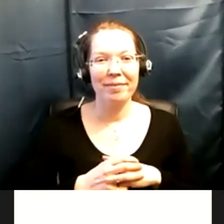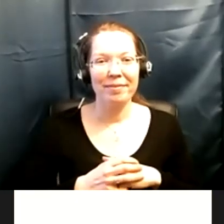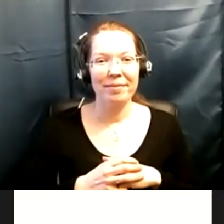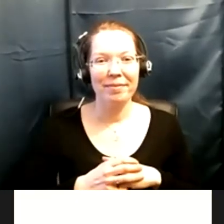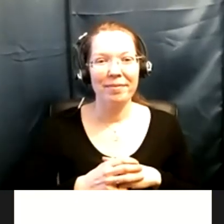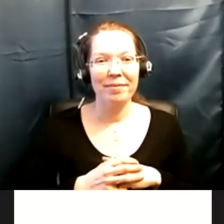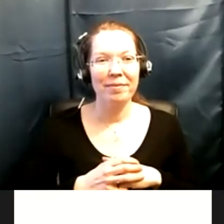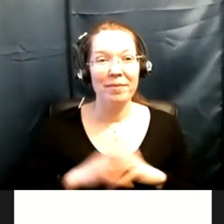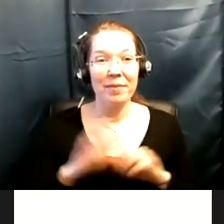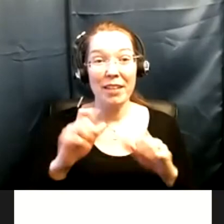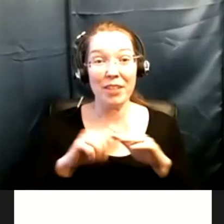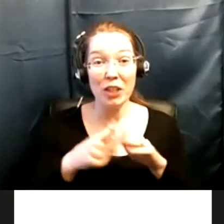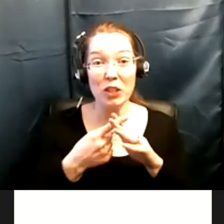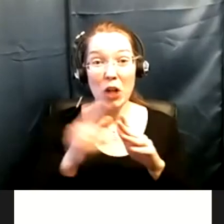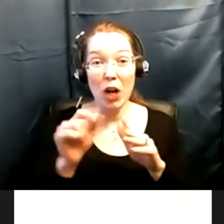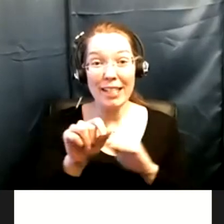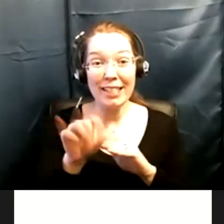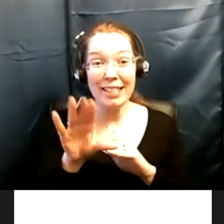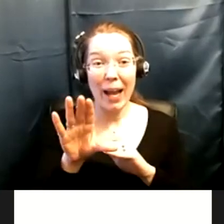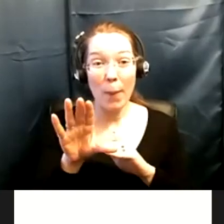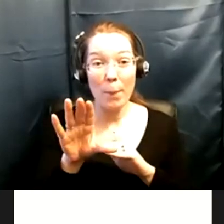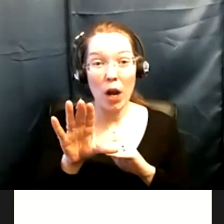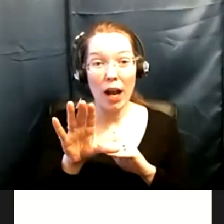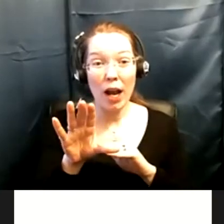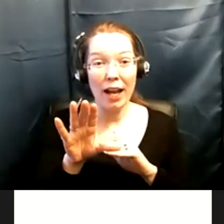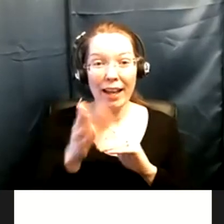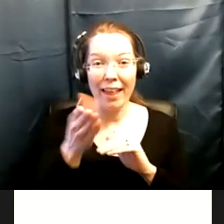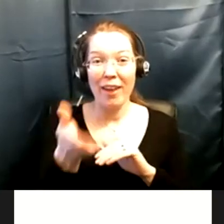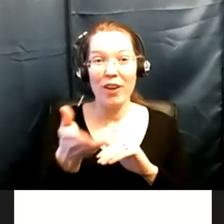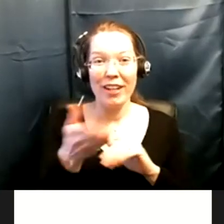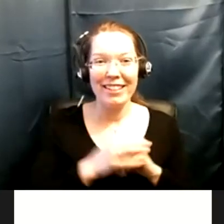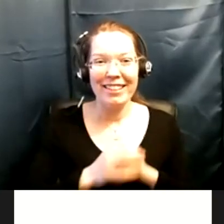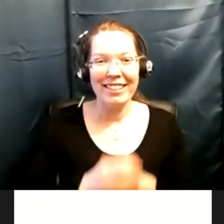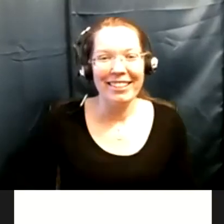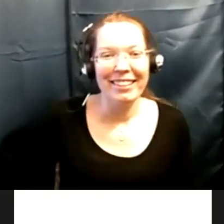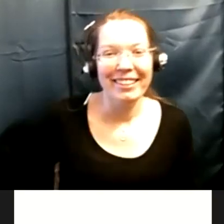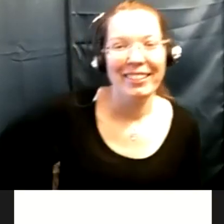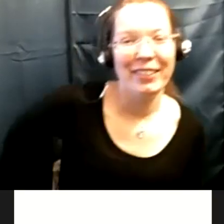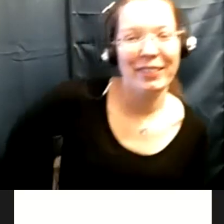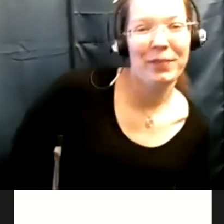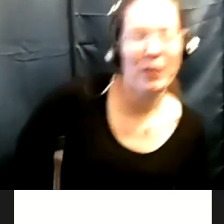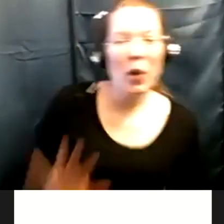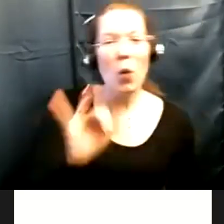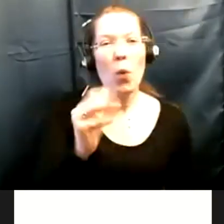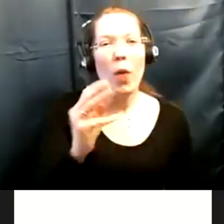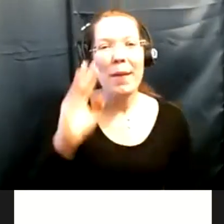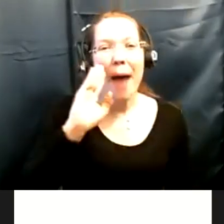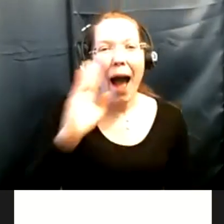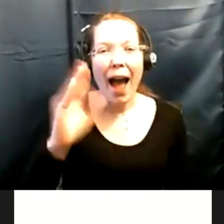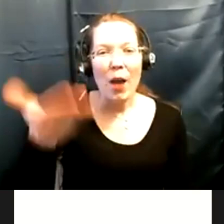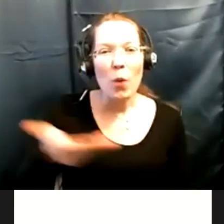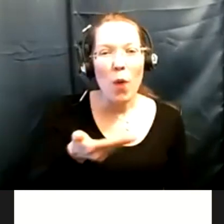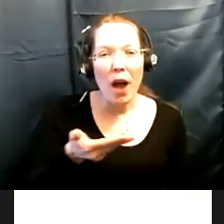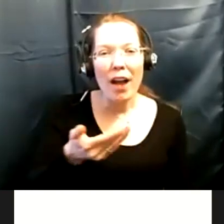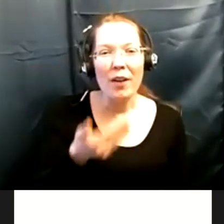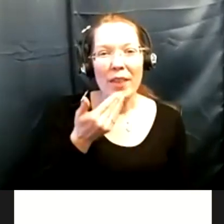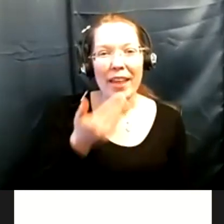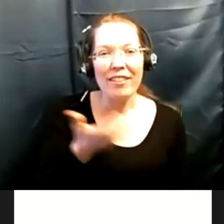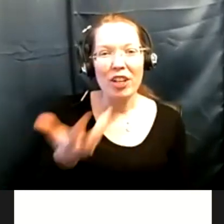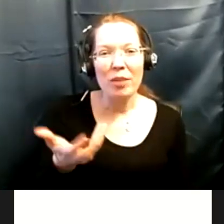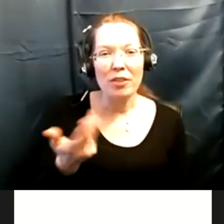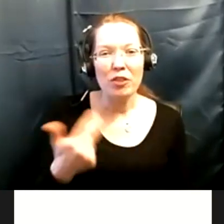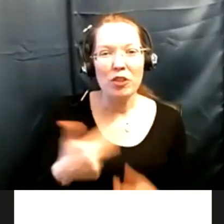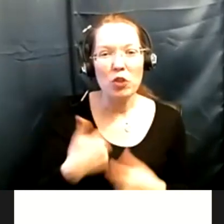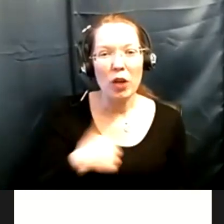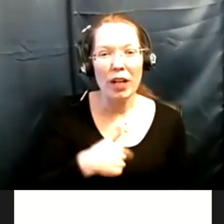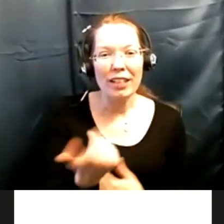If he can start his camera. There he is. William, hi, welcome. Thank you very much for joining us